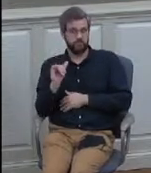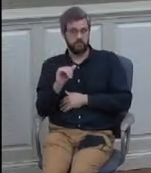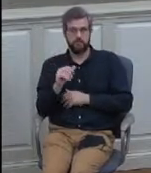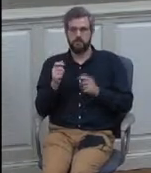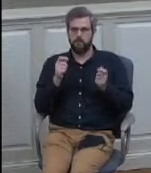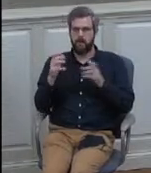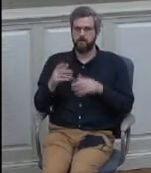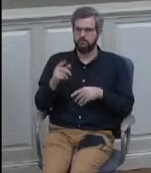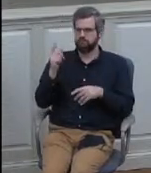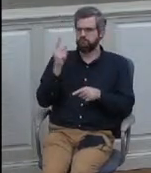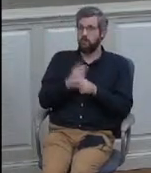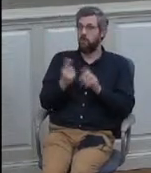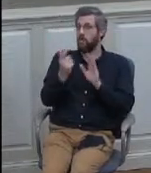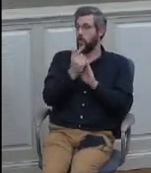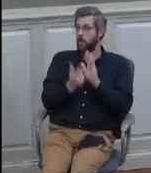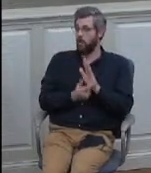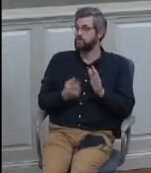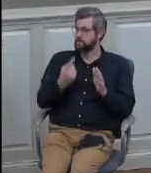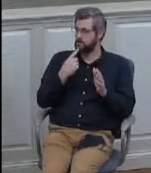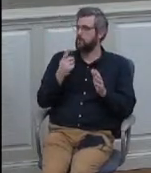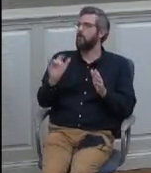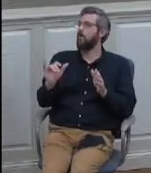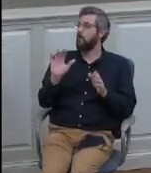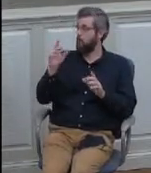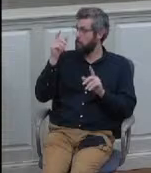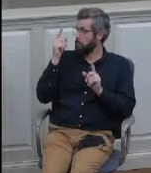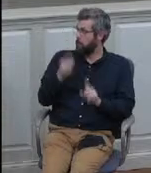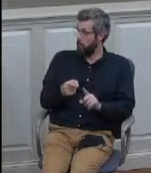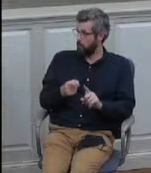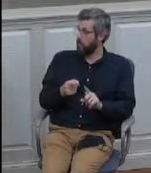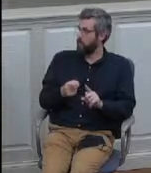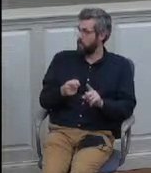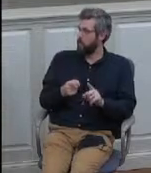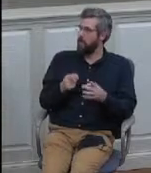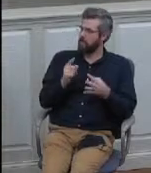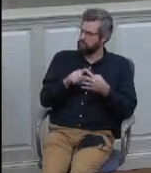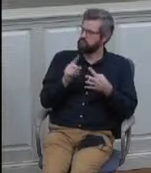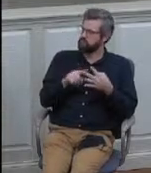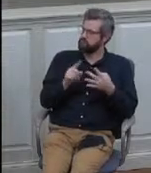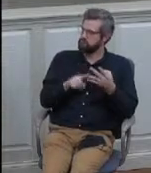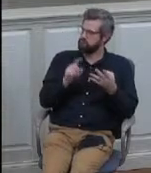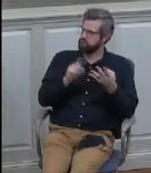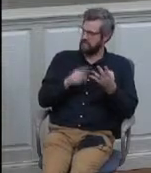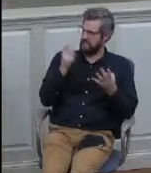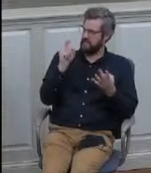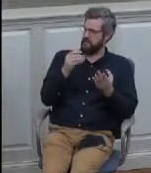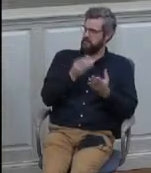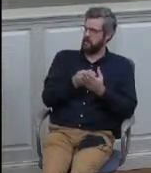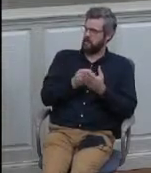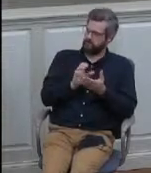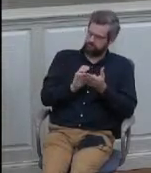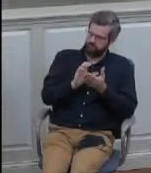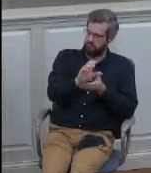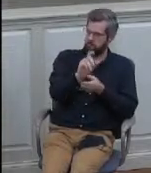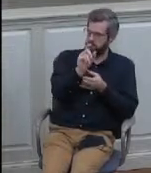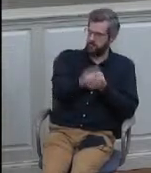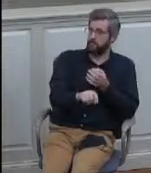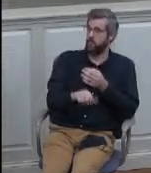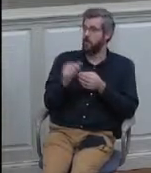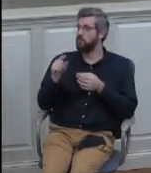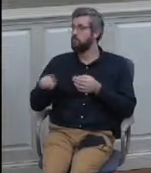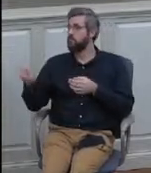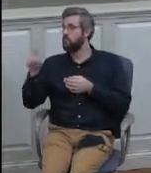So I think what you're getting at is you have an obligation, it's to some level, to fund certain agencies. Right. Yeah. But others is